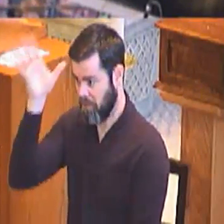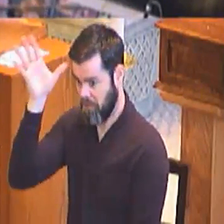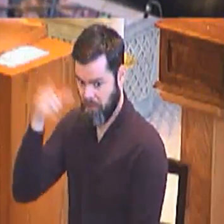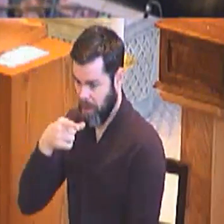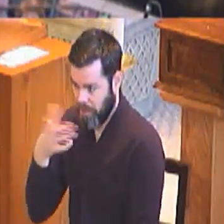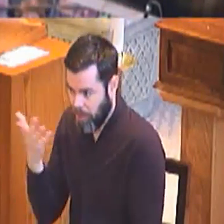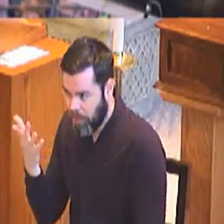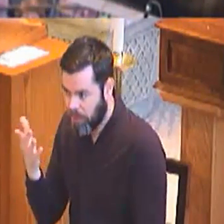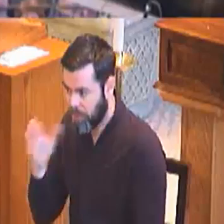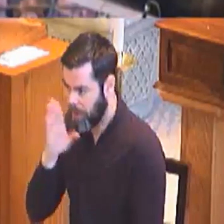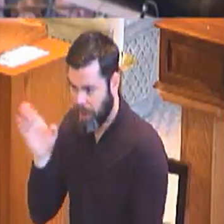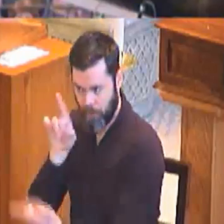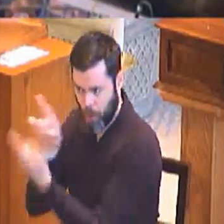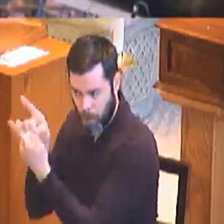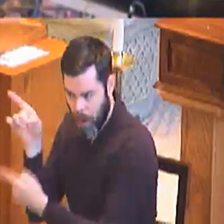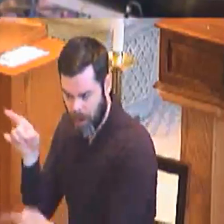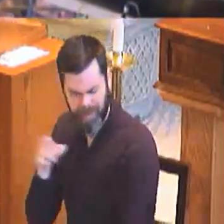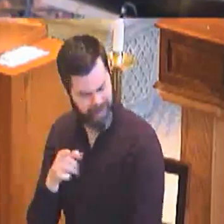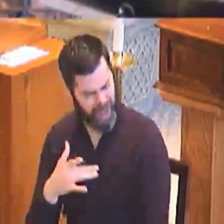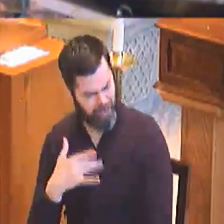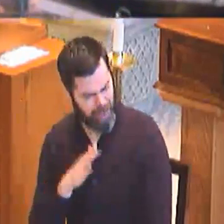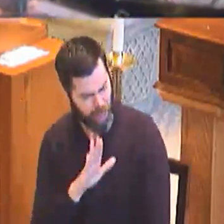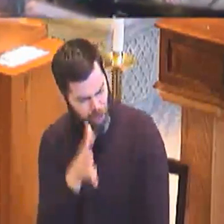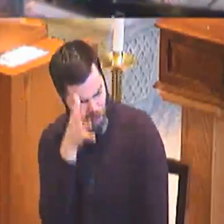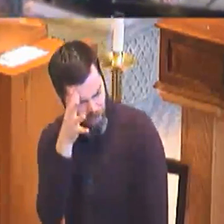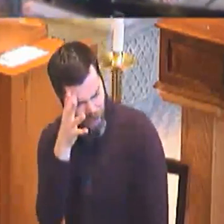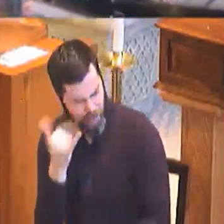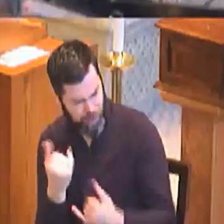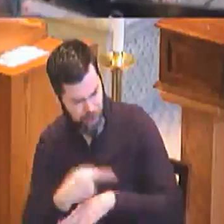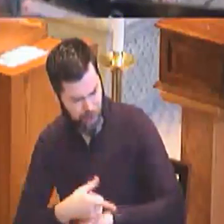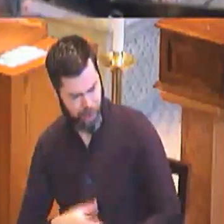father. And I said, I'm really feeling your father today.